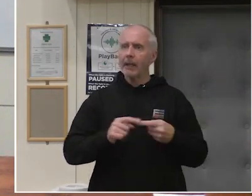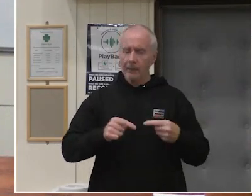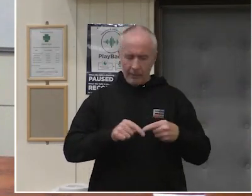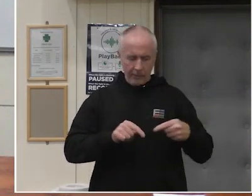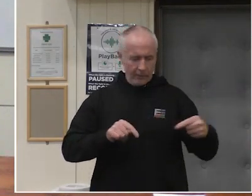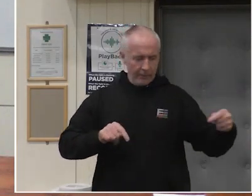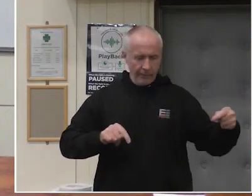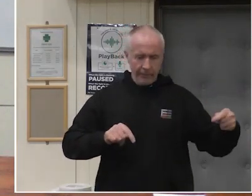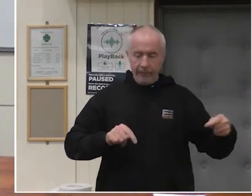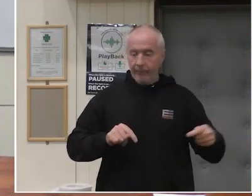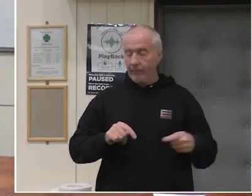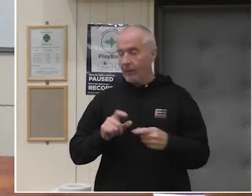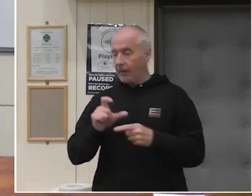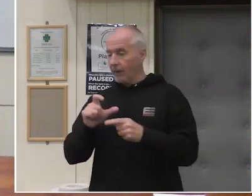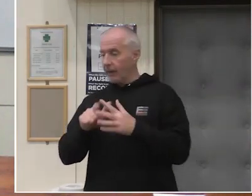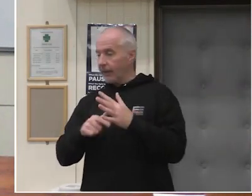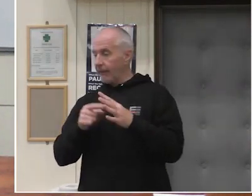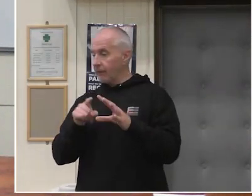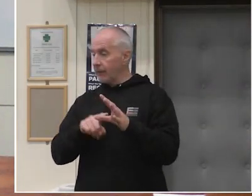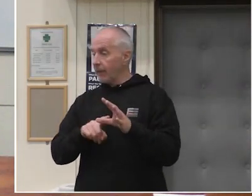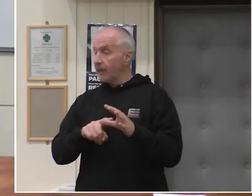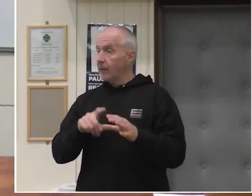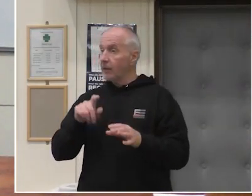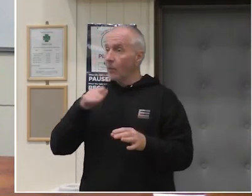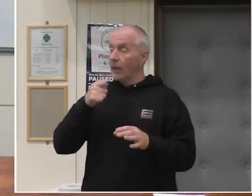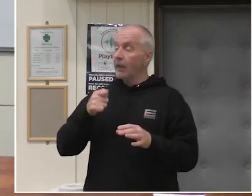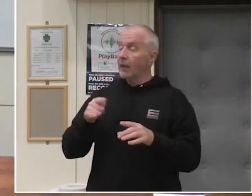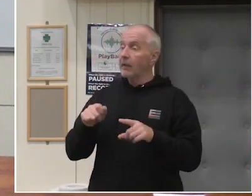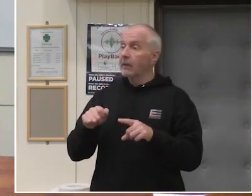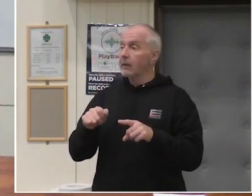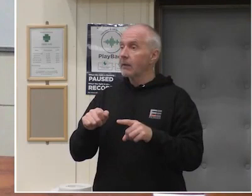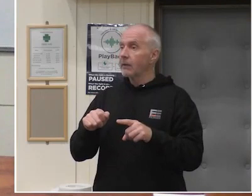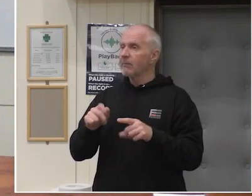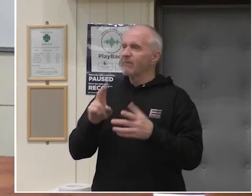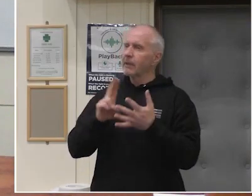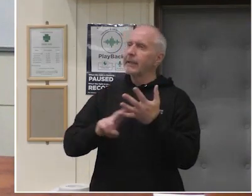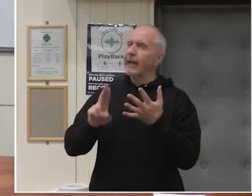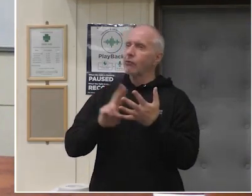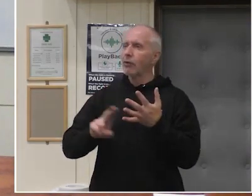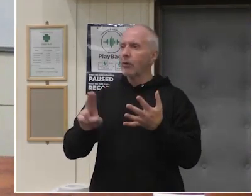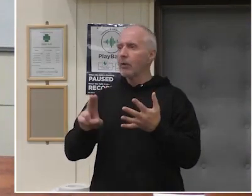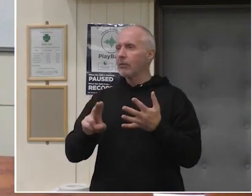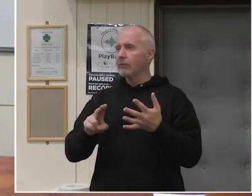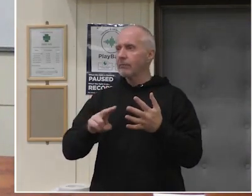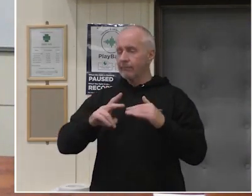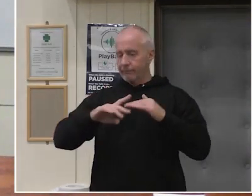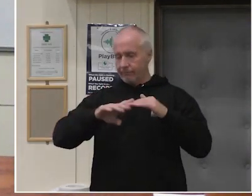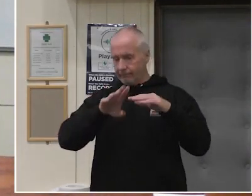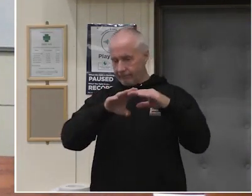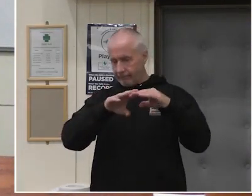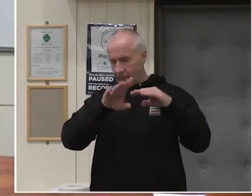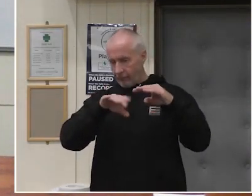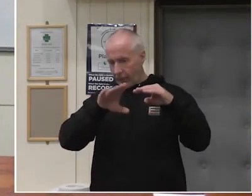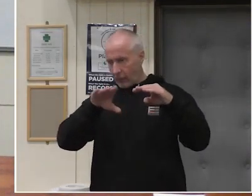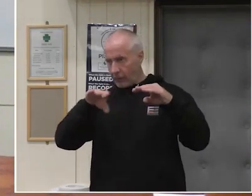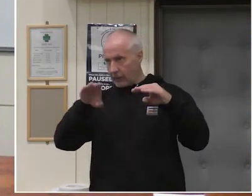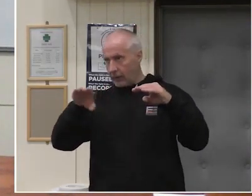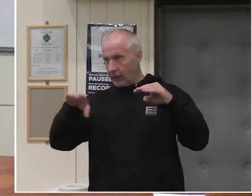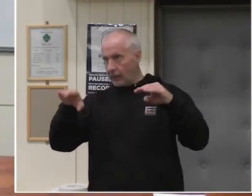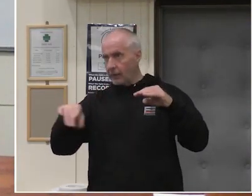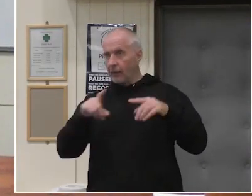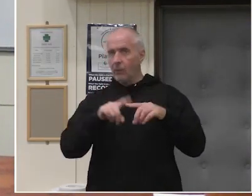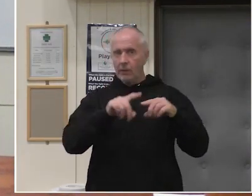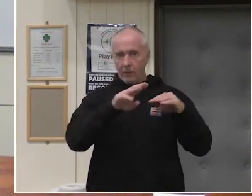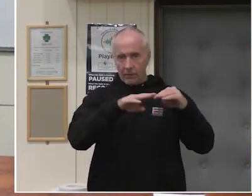a cavity will have a natural frequency, or actually quite a complicated set of, that it wants to resonate